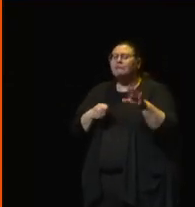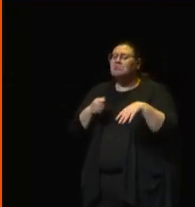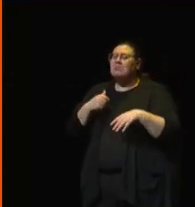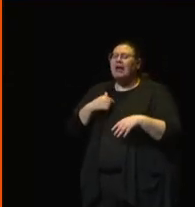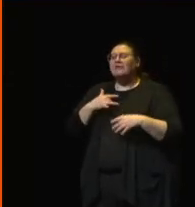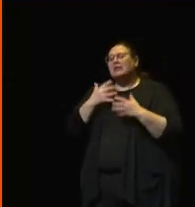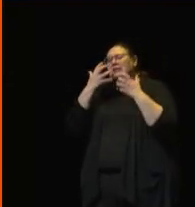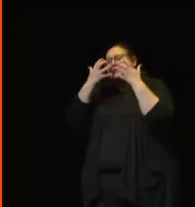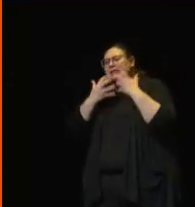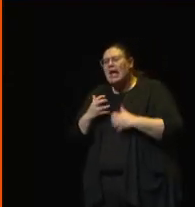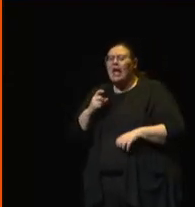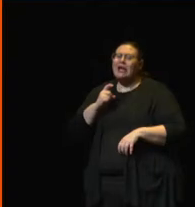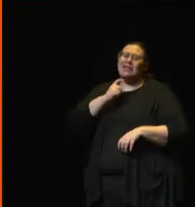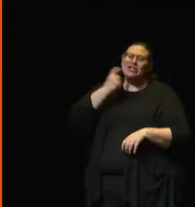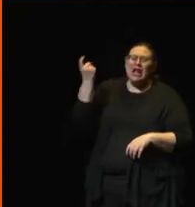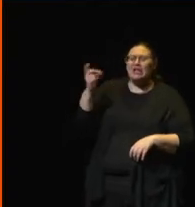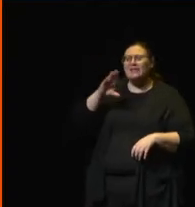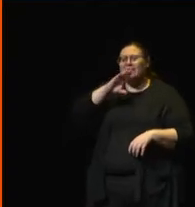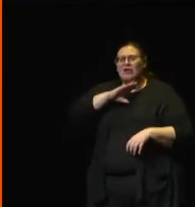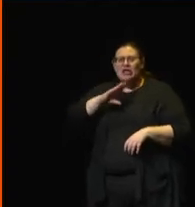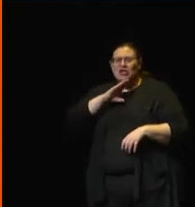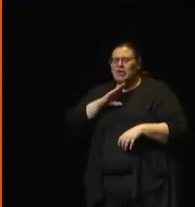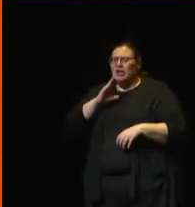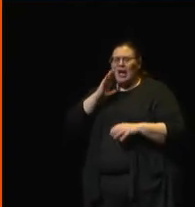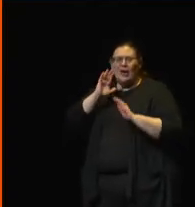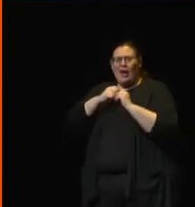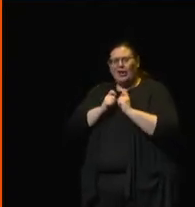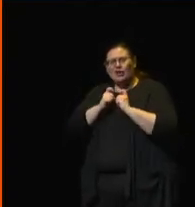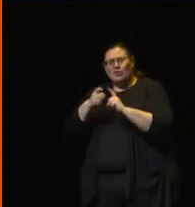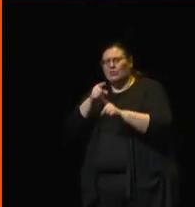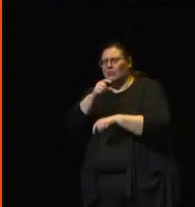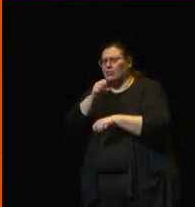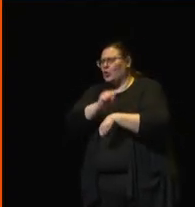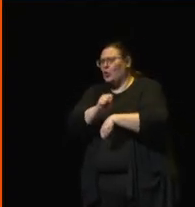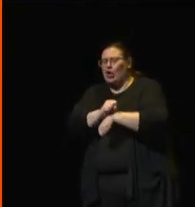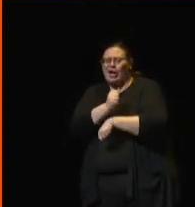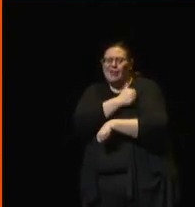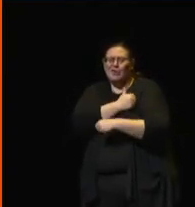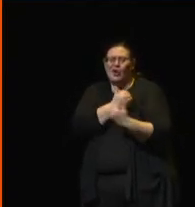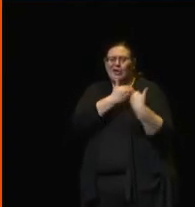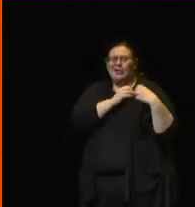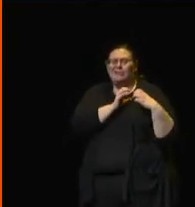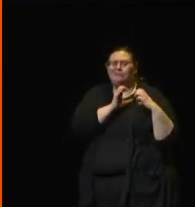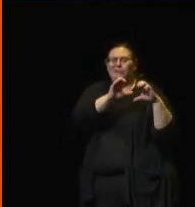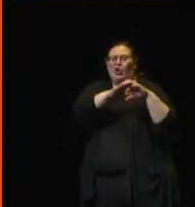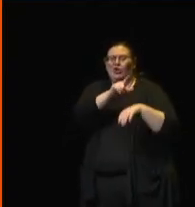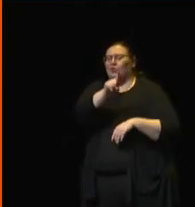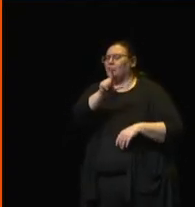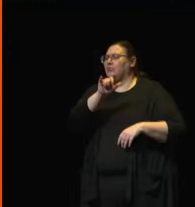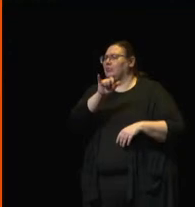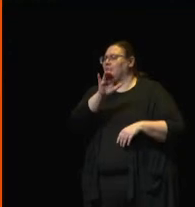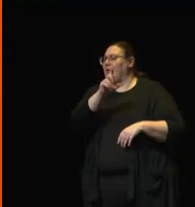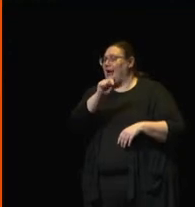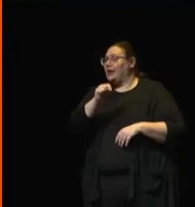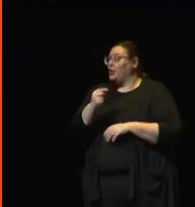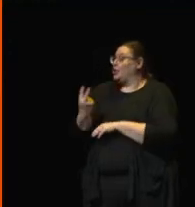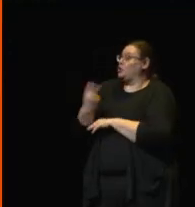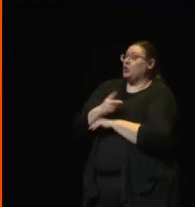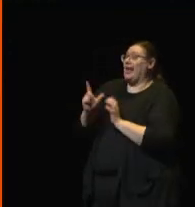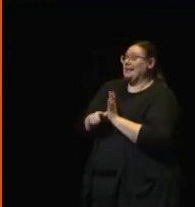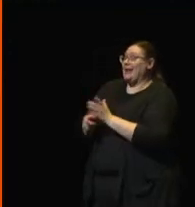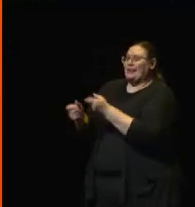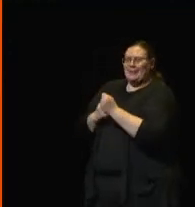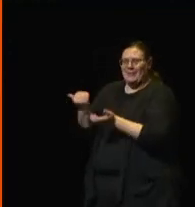and jealous and frustrated that I don't know how to contribute to the work. Sorry to burden you with it." 2 days later, another text from